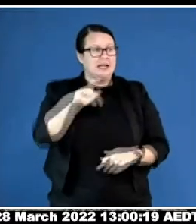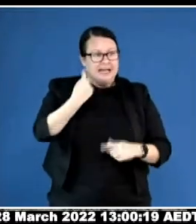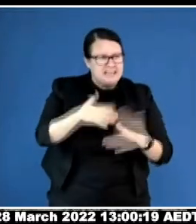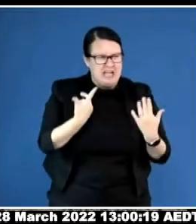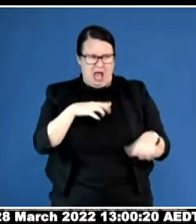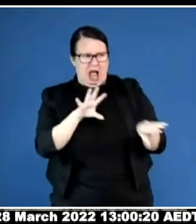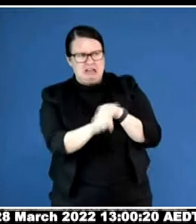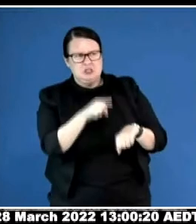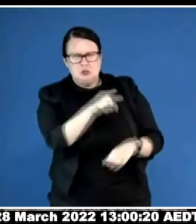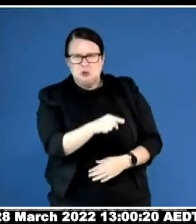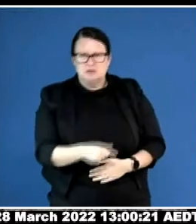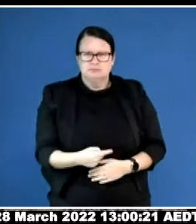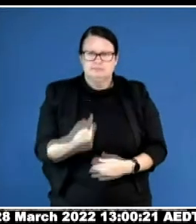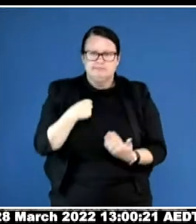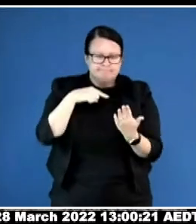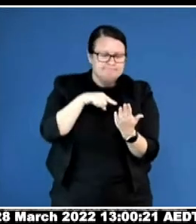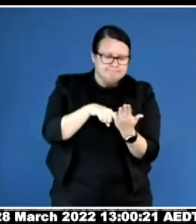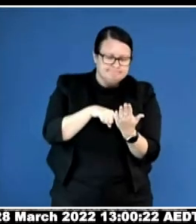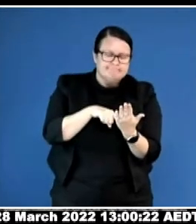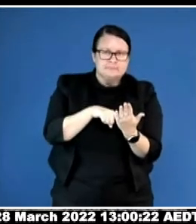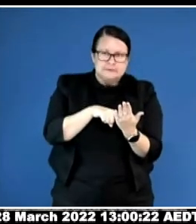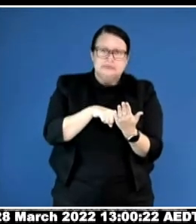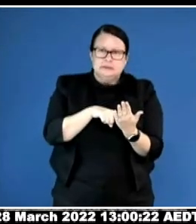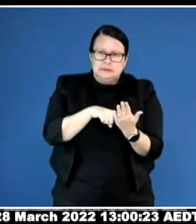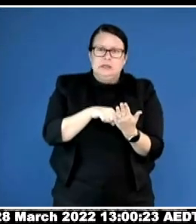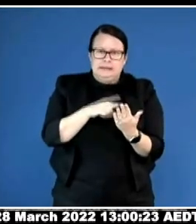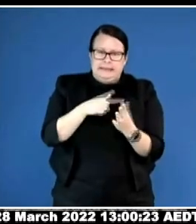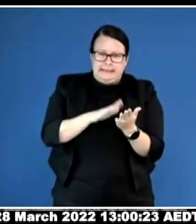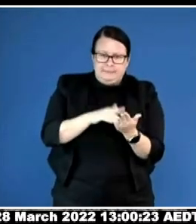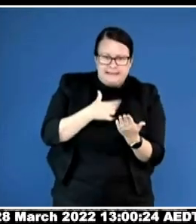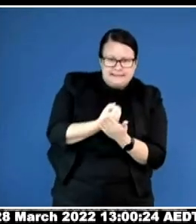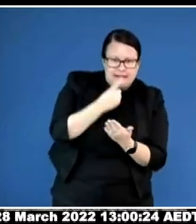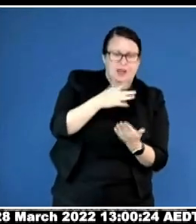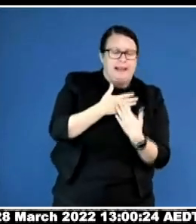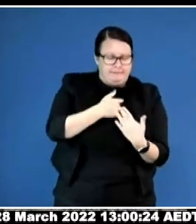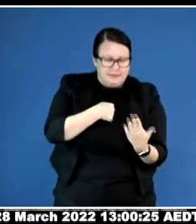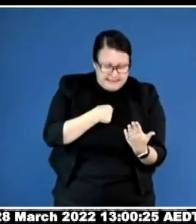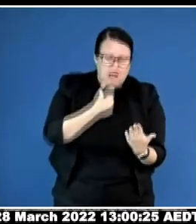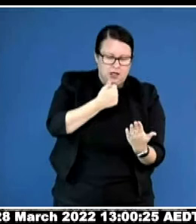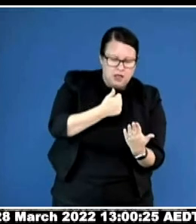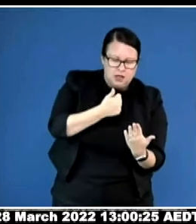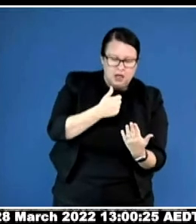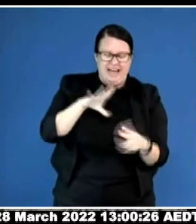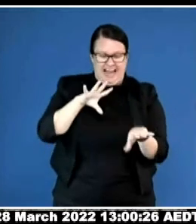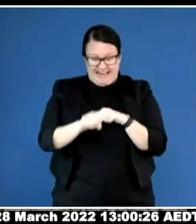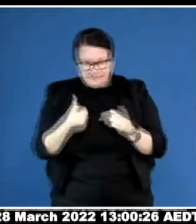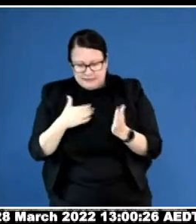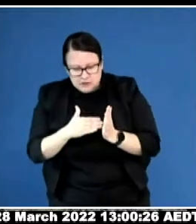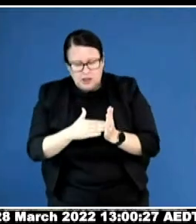those to risk manage, am I safe today? Am I not safe today? Does he love me? Does he hate me?